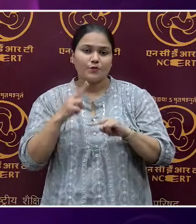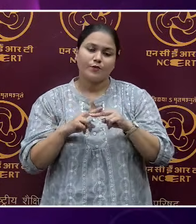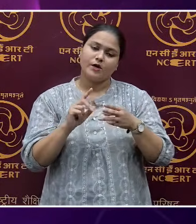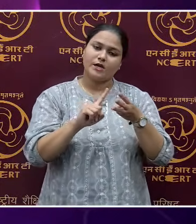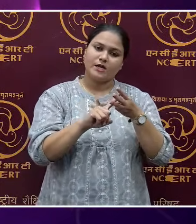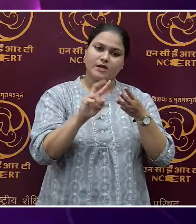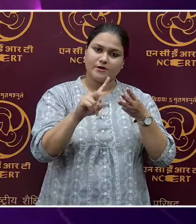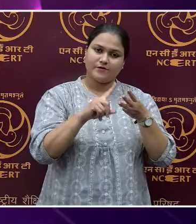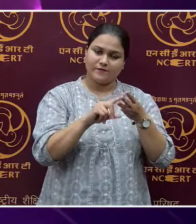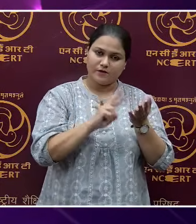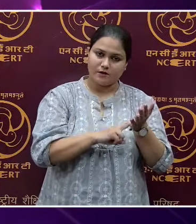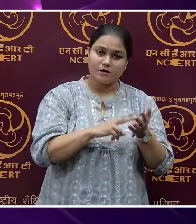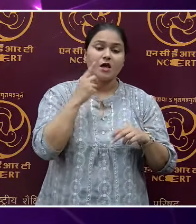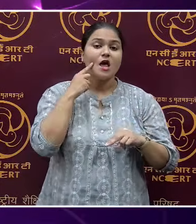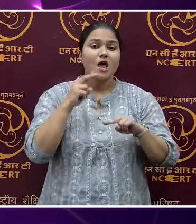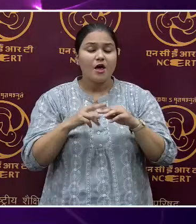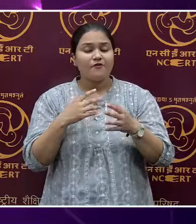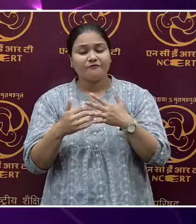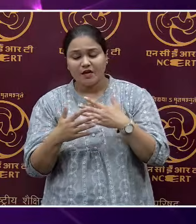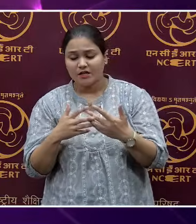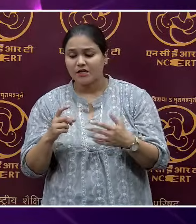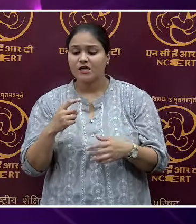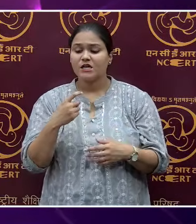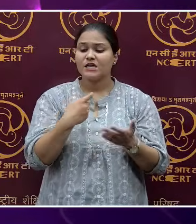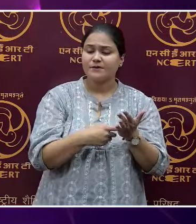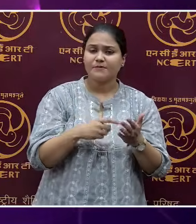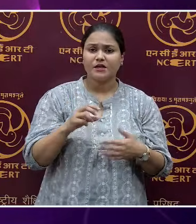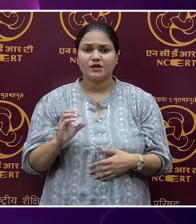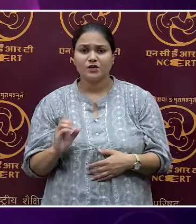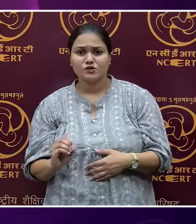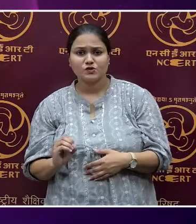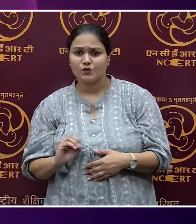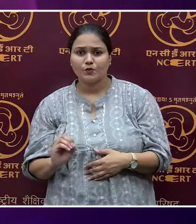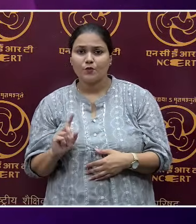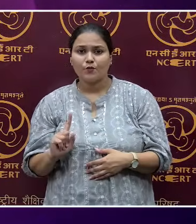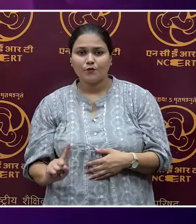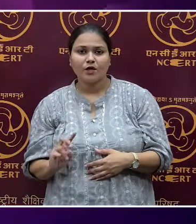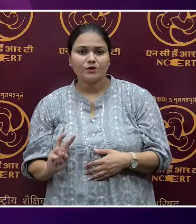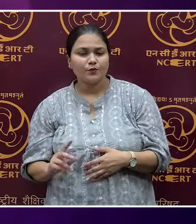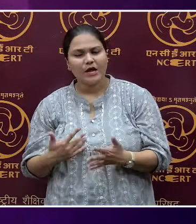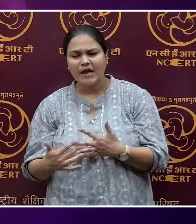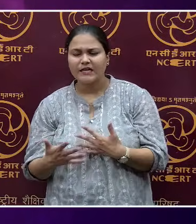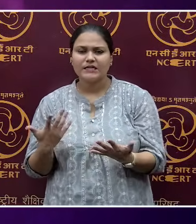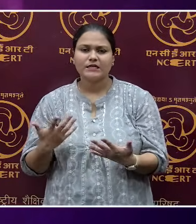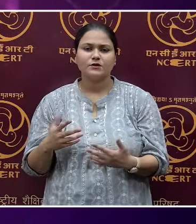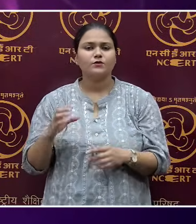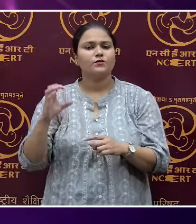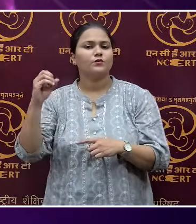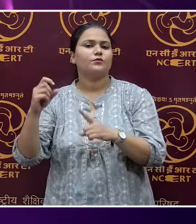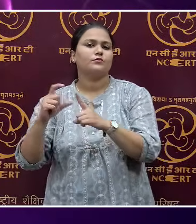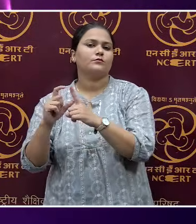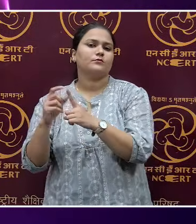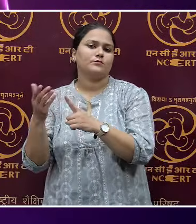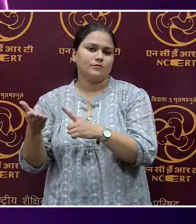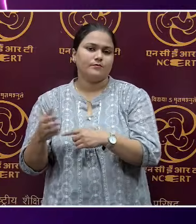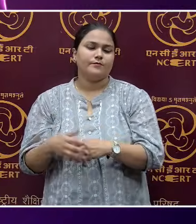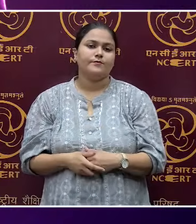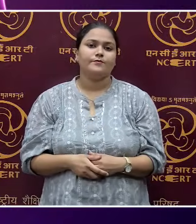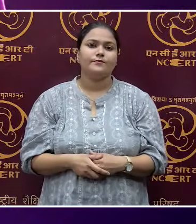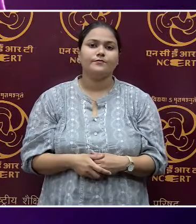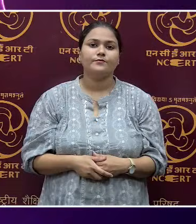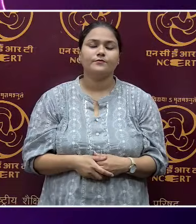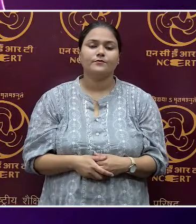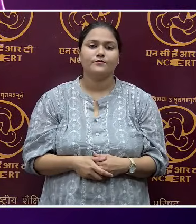And if it is not 0, then it is odd number. Yeah. So the temporary variable defined